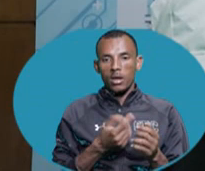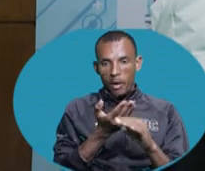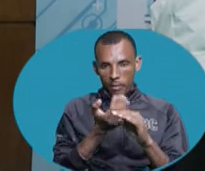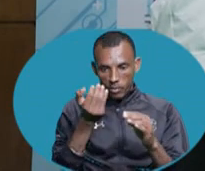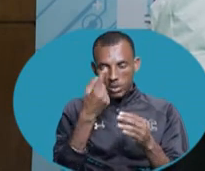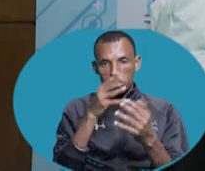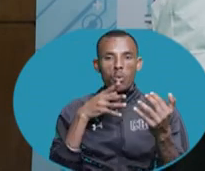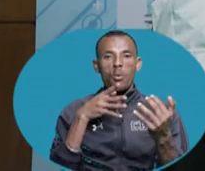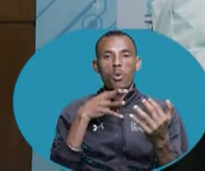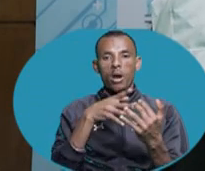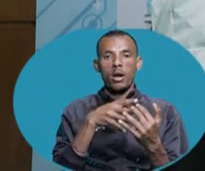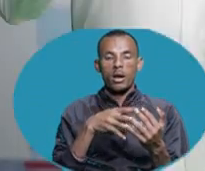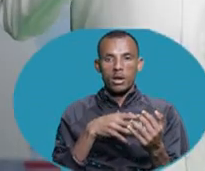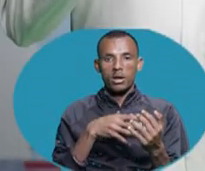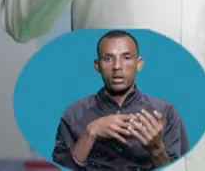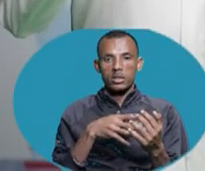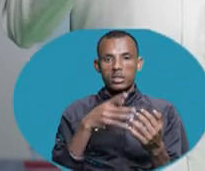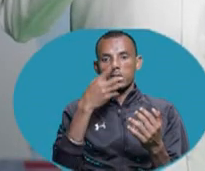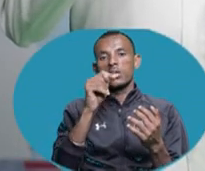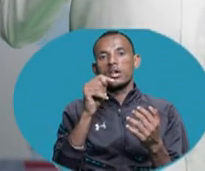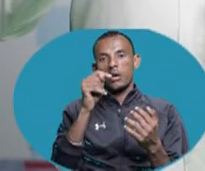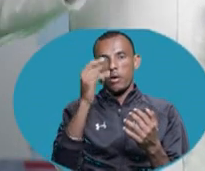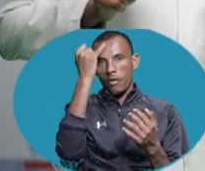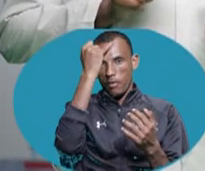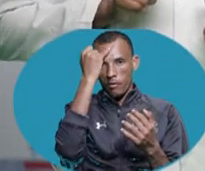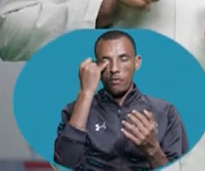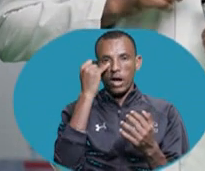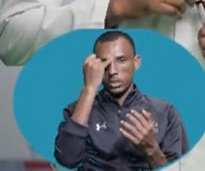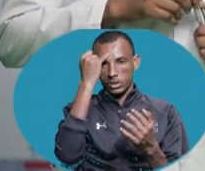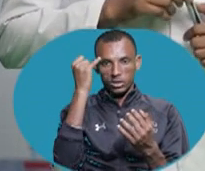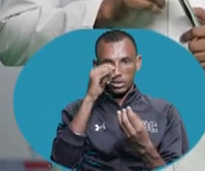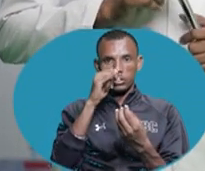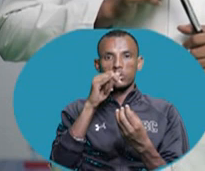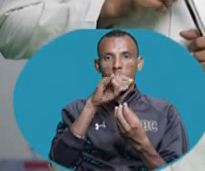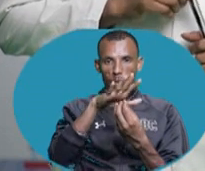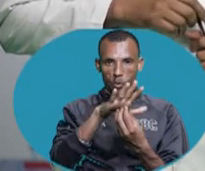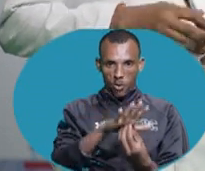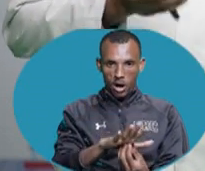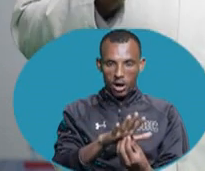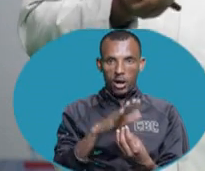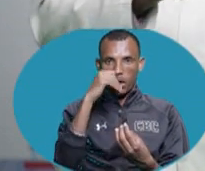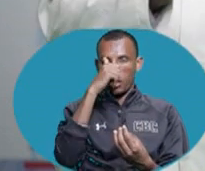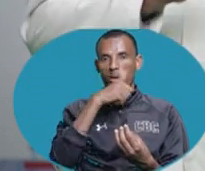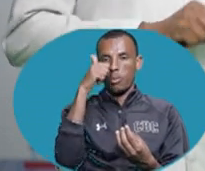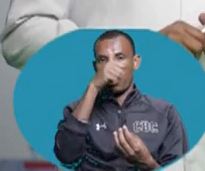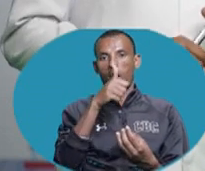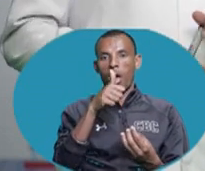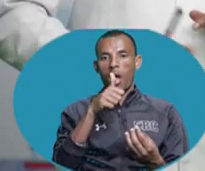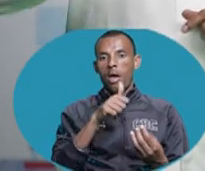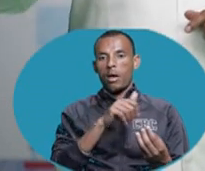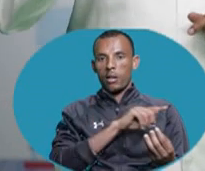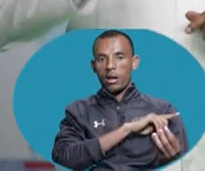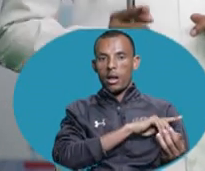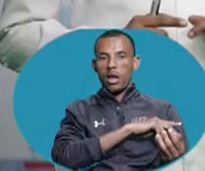Before the war, the fascist party conquered Ethiopia. Emperor Haile Selassie of Ethiopia appealed to the League of Nations,